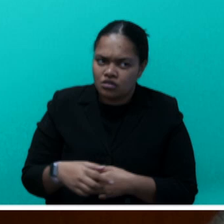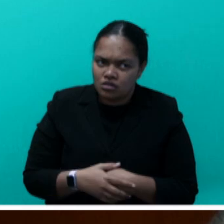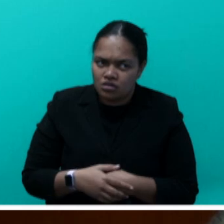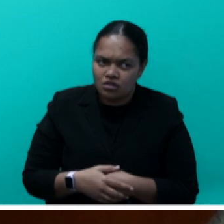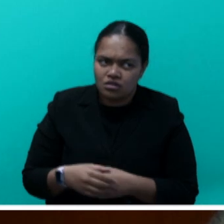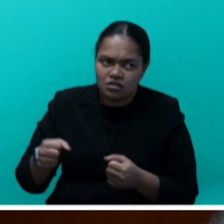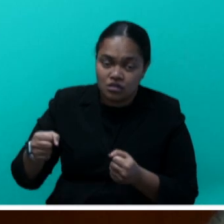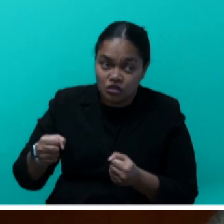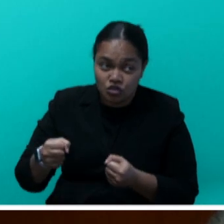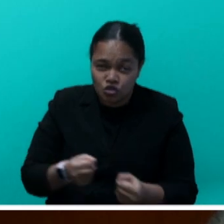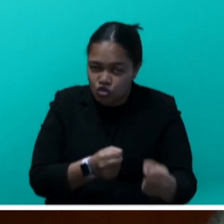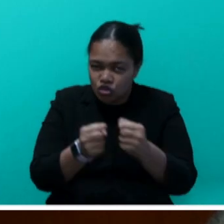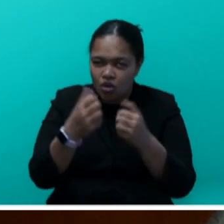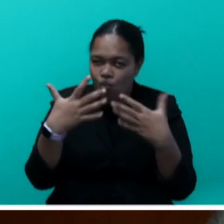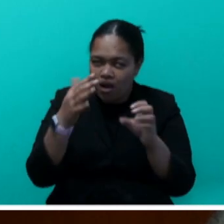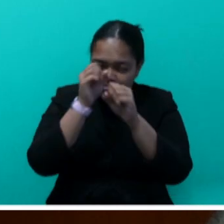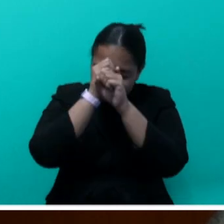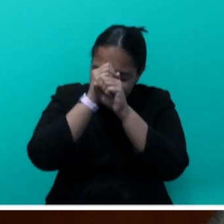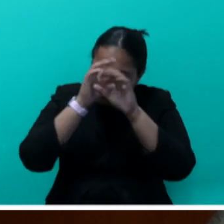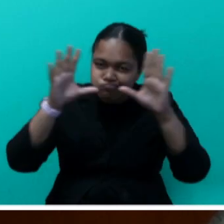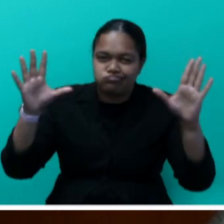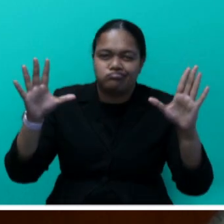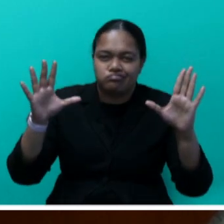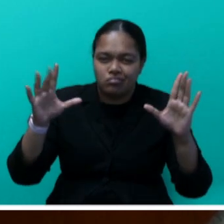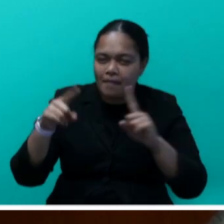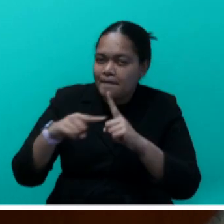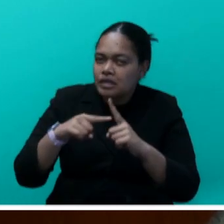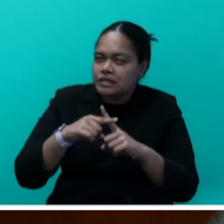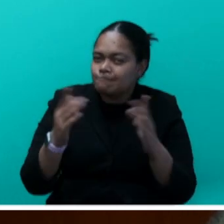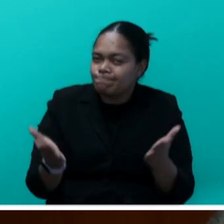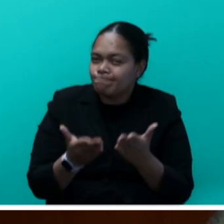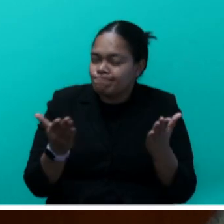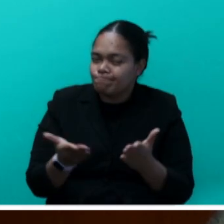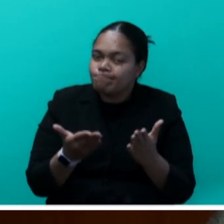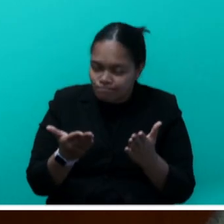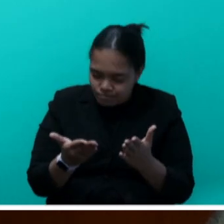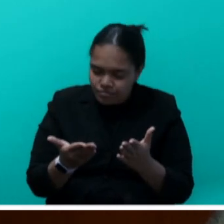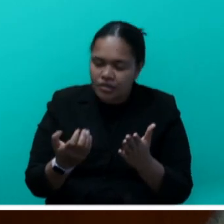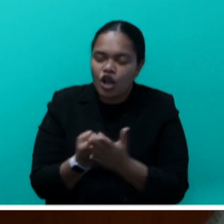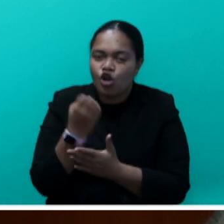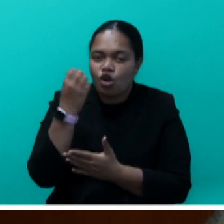strategic vision, innovation, and pursuit of economic development.